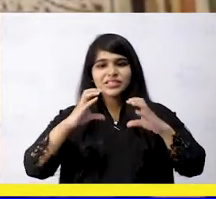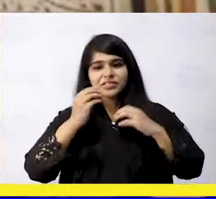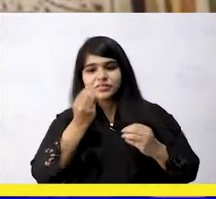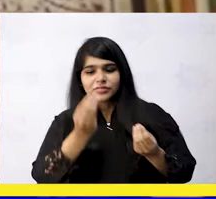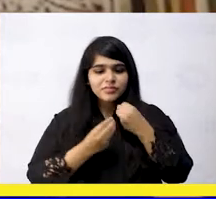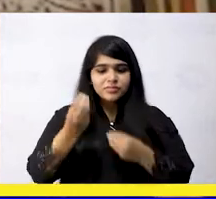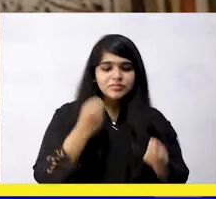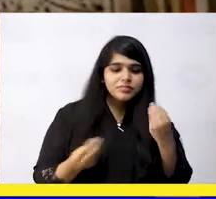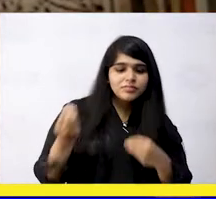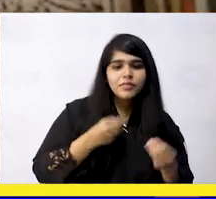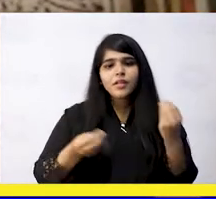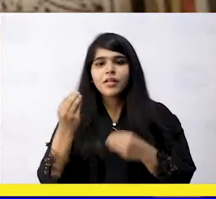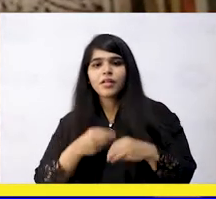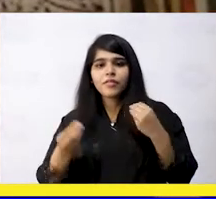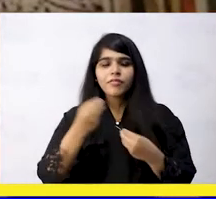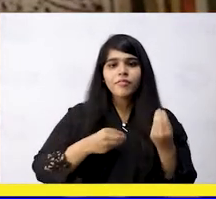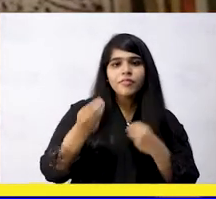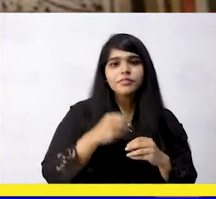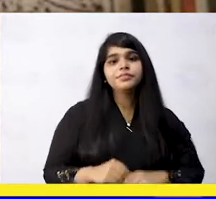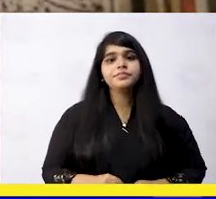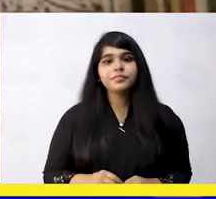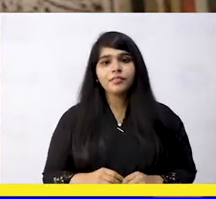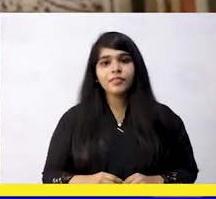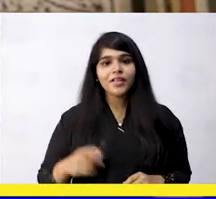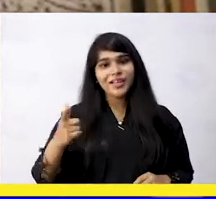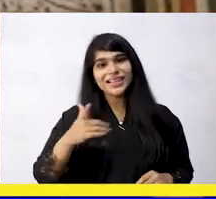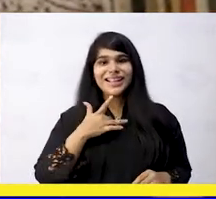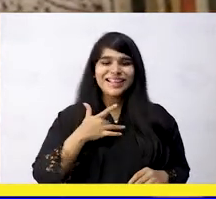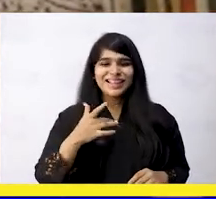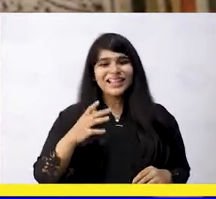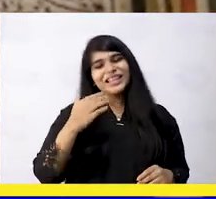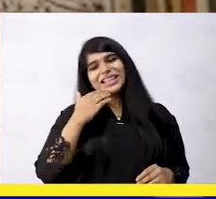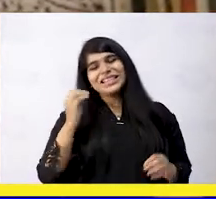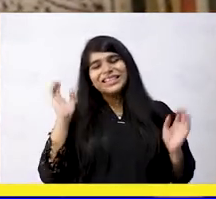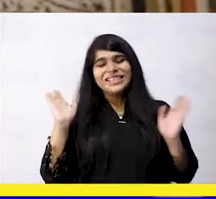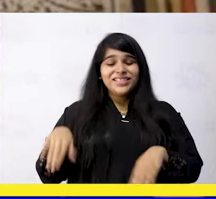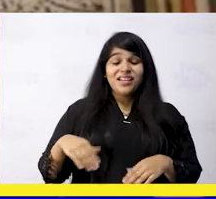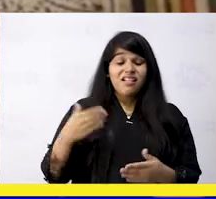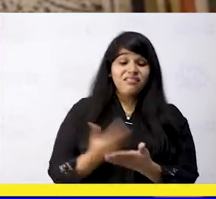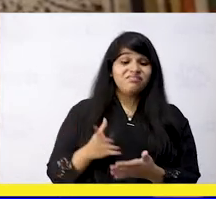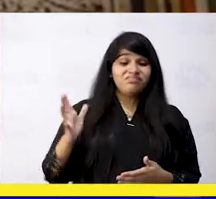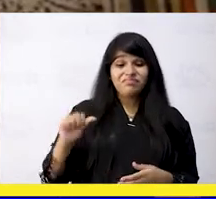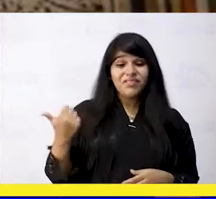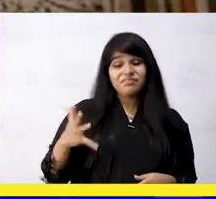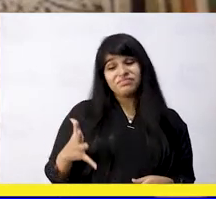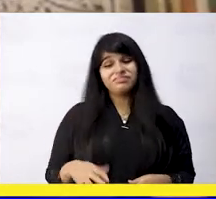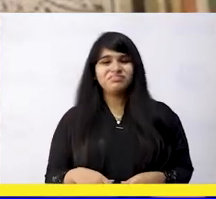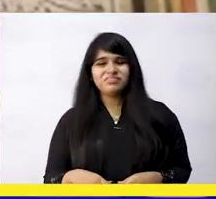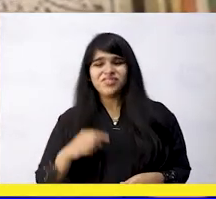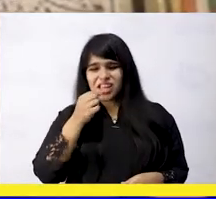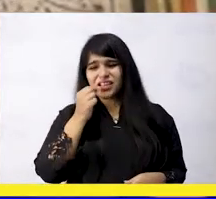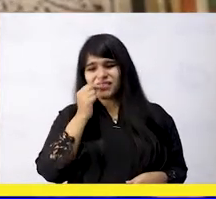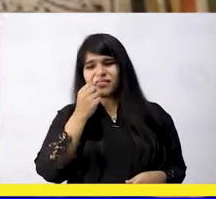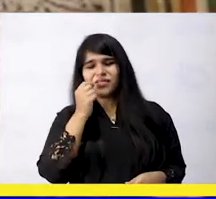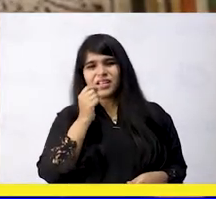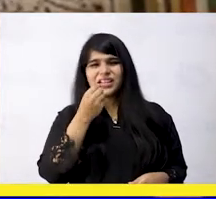the junk food he could find. Oh dear, all that junk food made the hare feel disgusting. He felt slow and lethargic